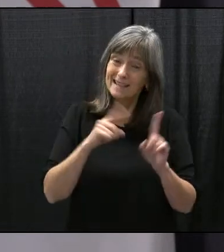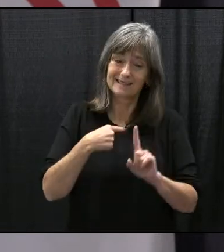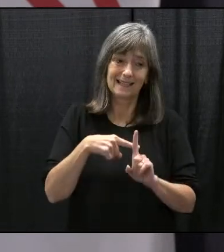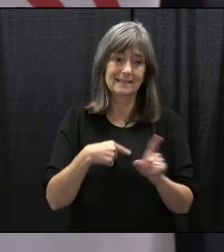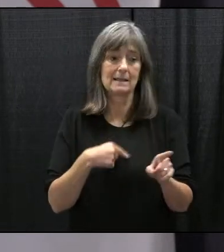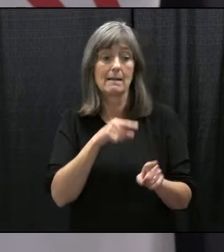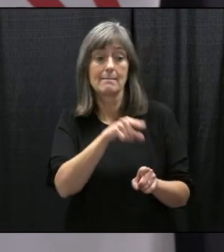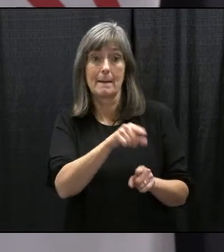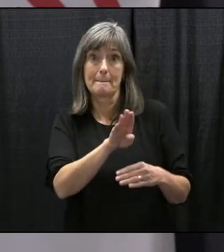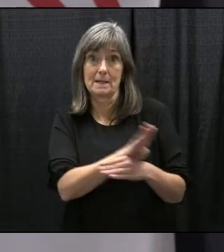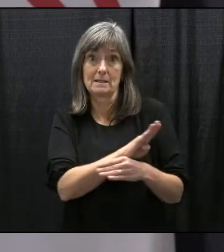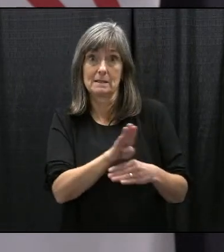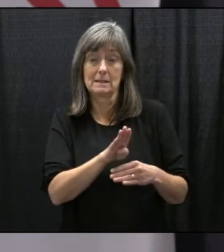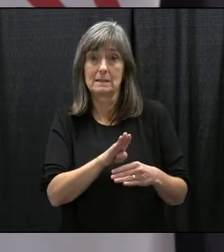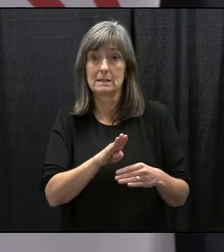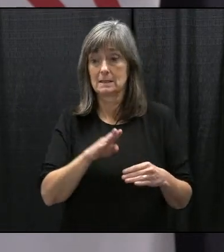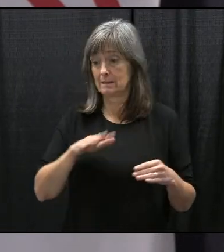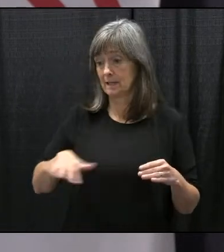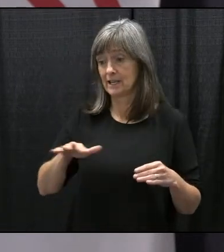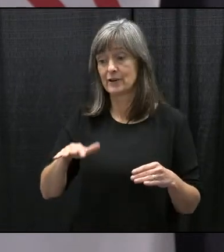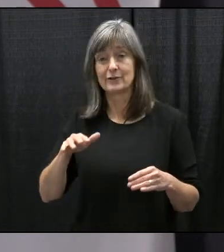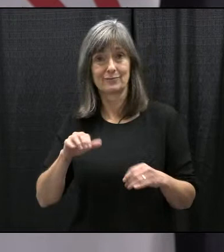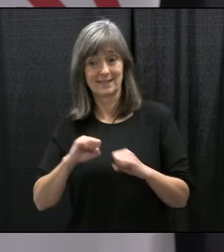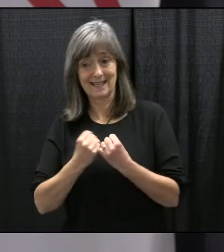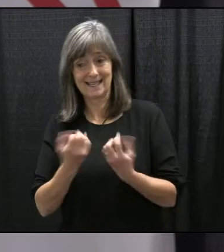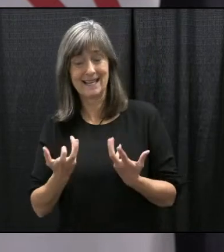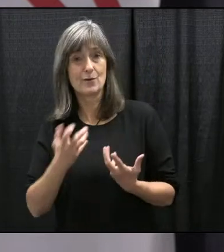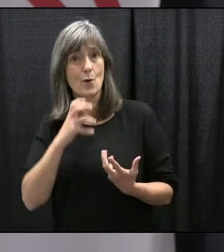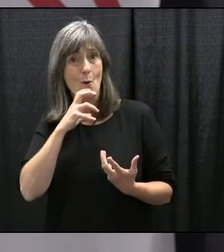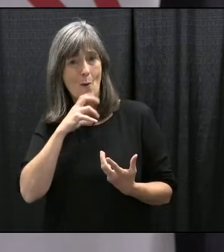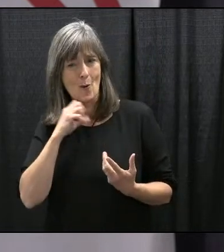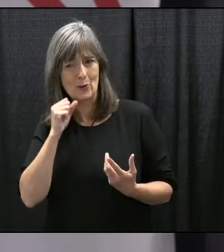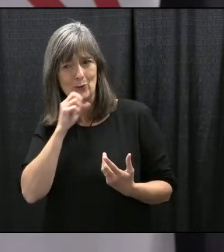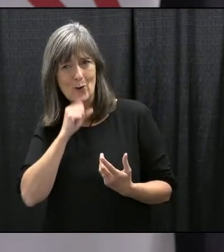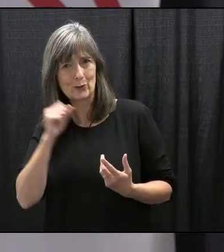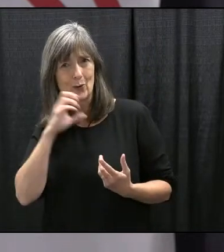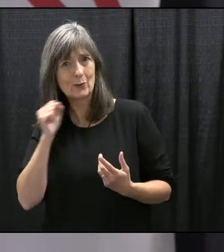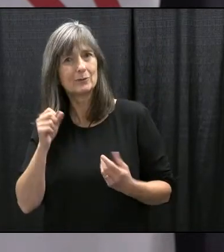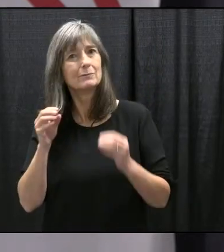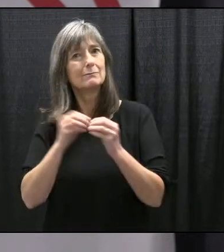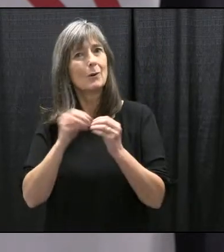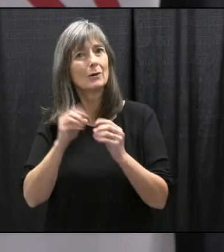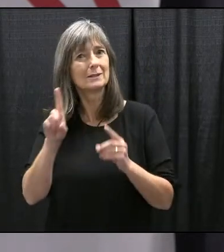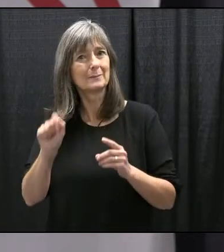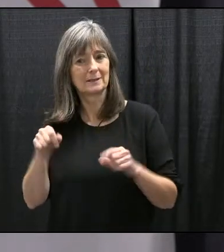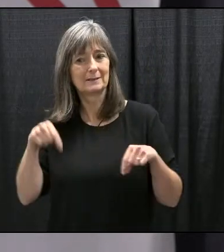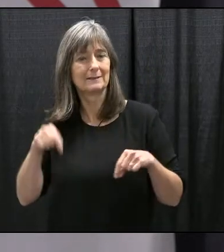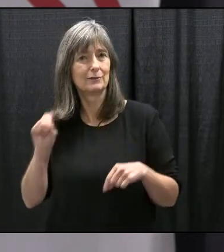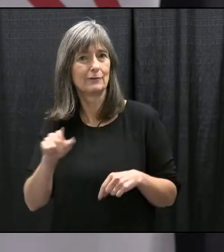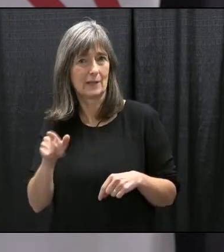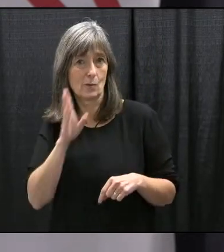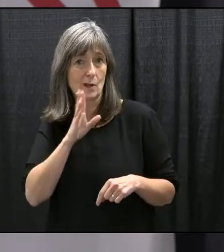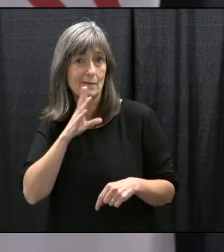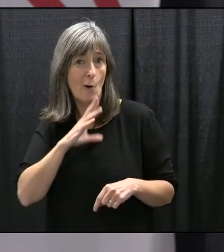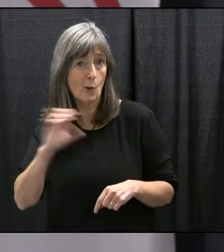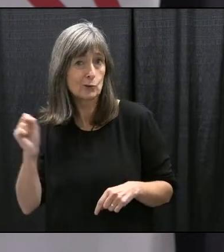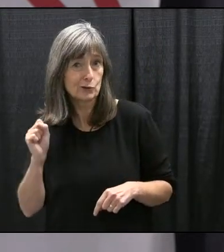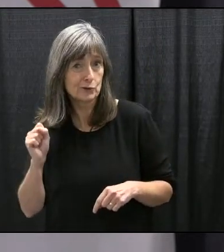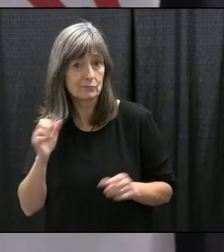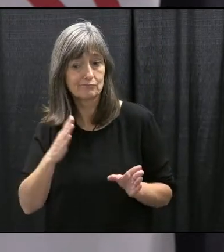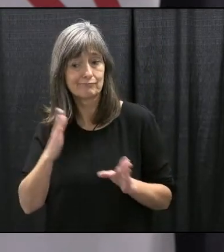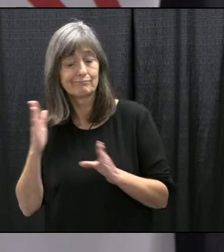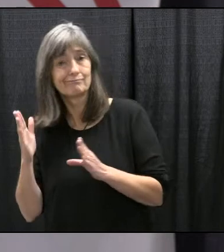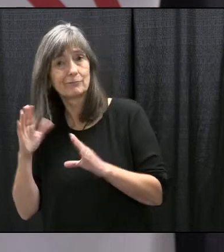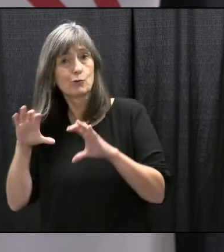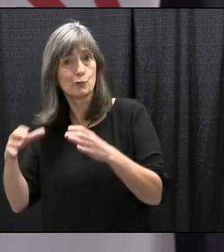our society is aging, there are more persons with disabilities in any event. Our aging demographic would